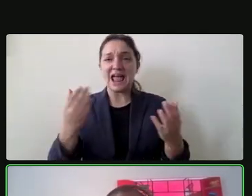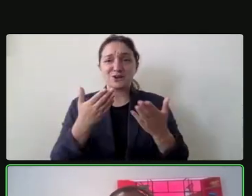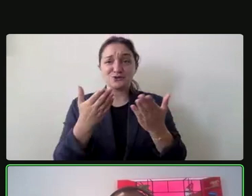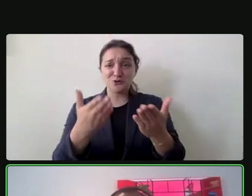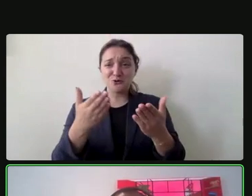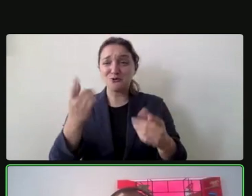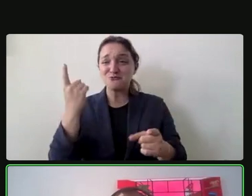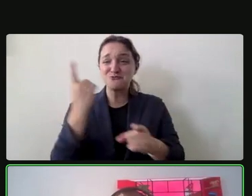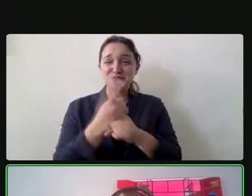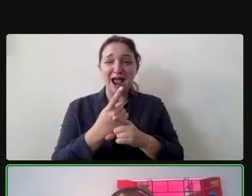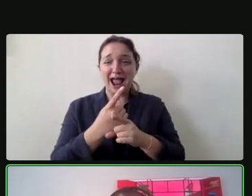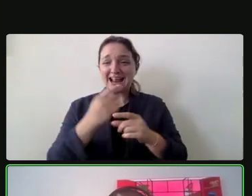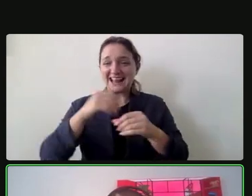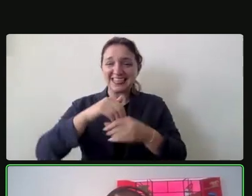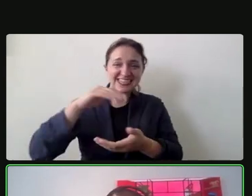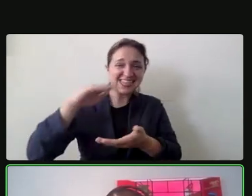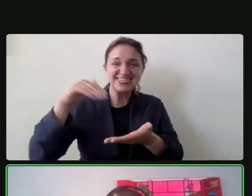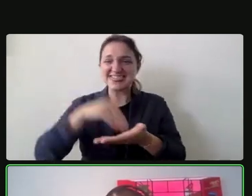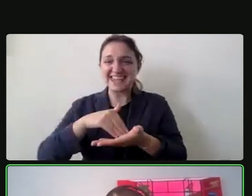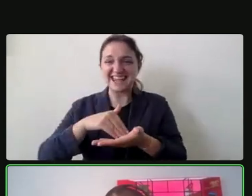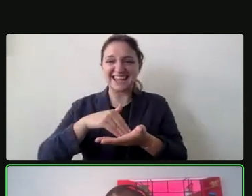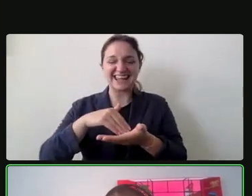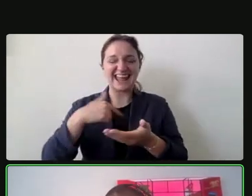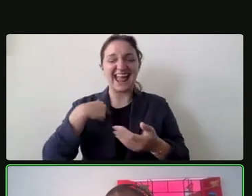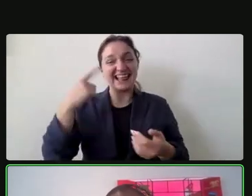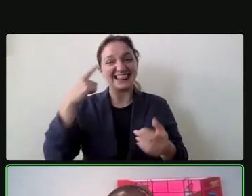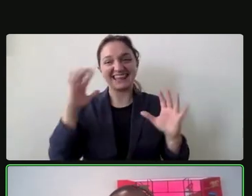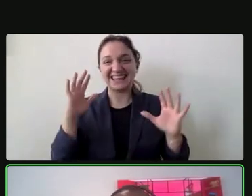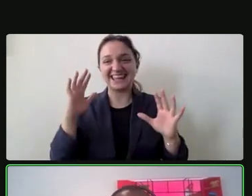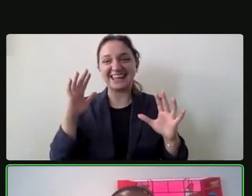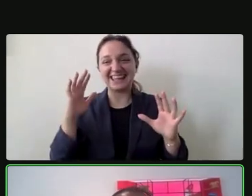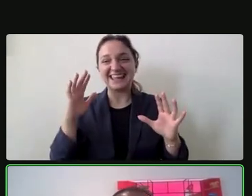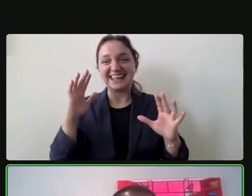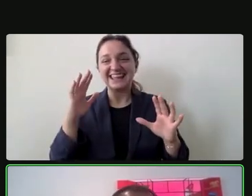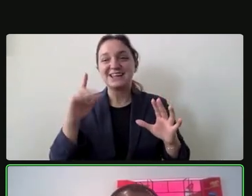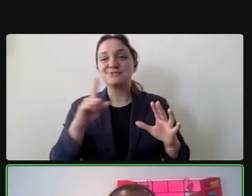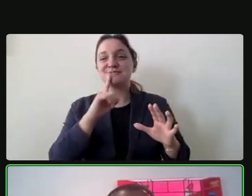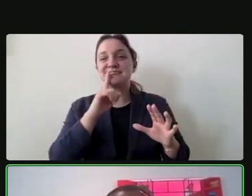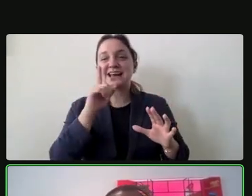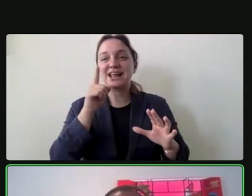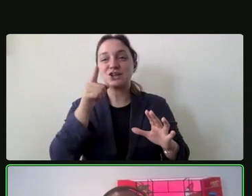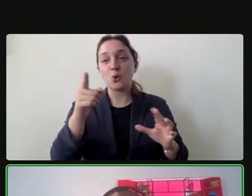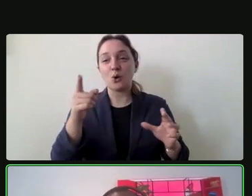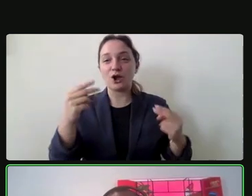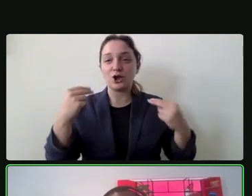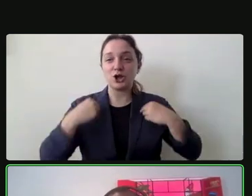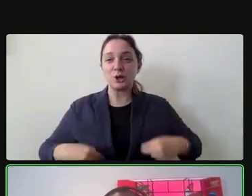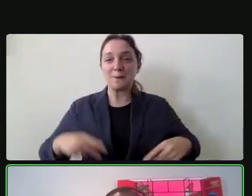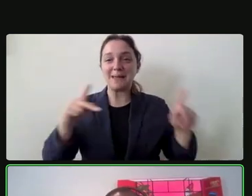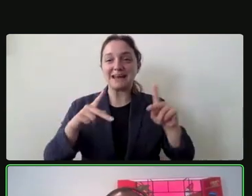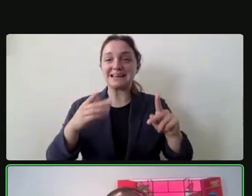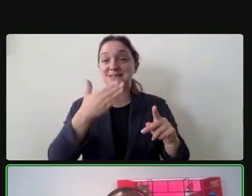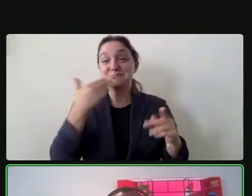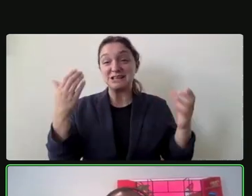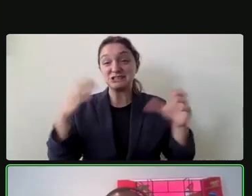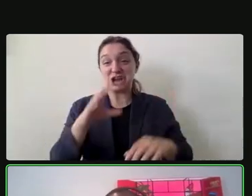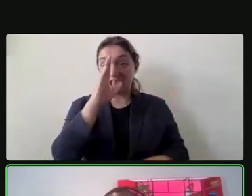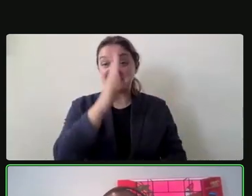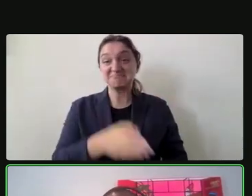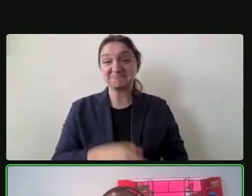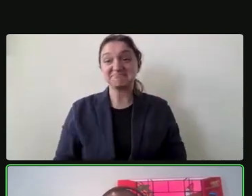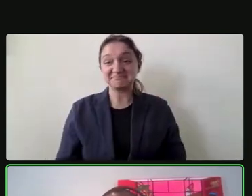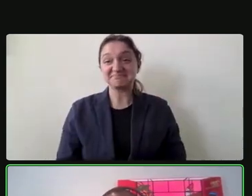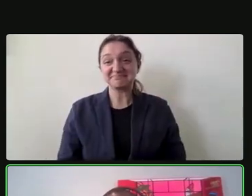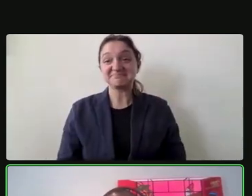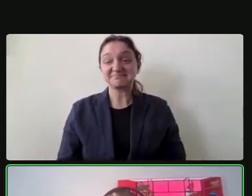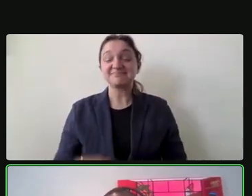the thick of, I think, frankly, you're humanity's best chance, bluntly, to really